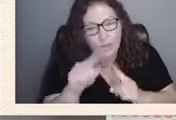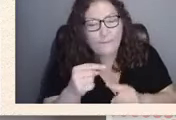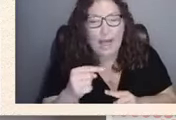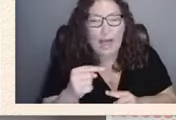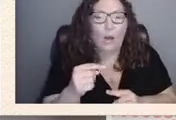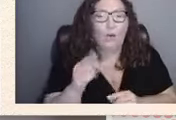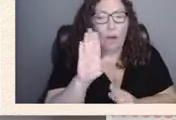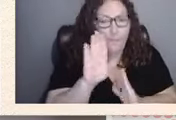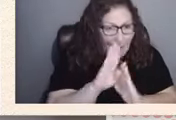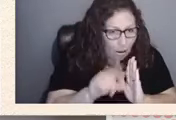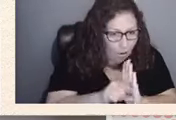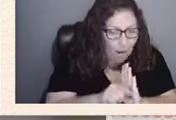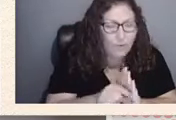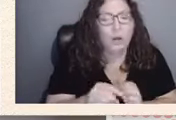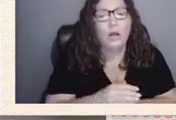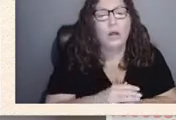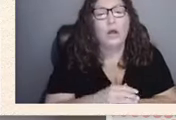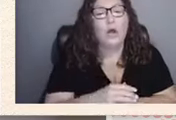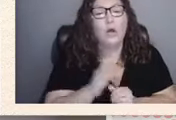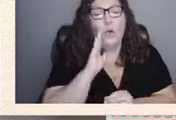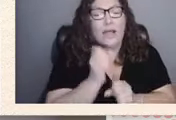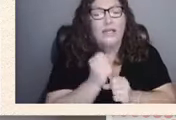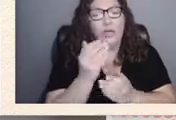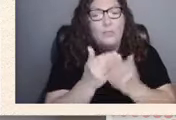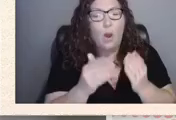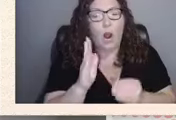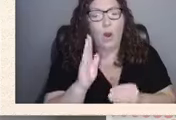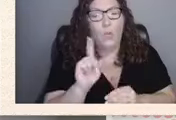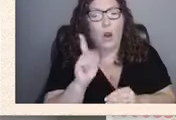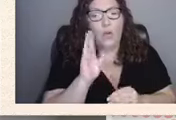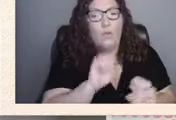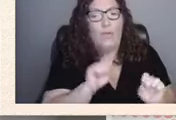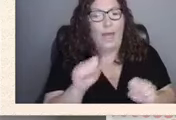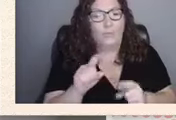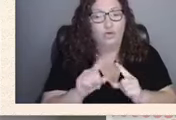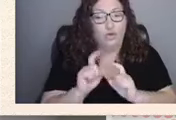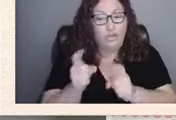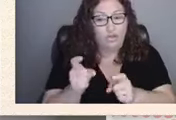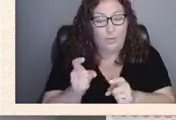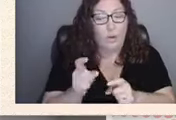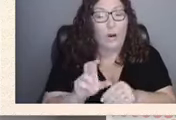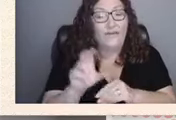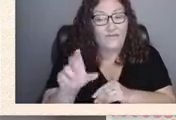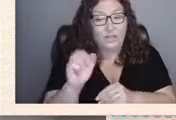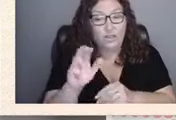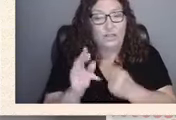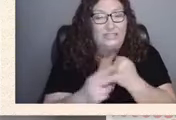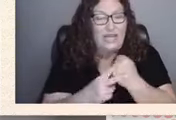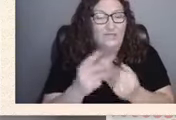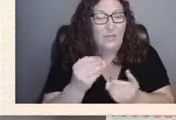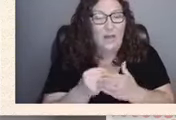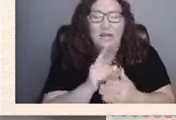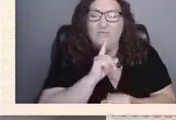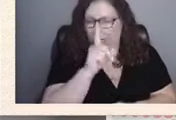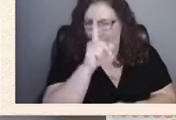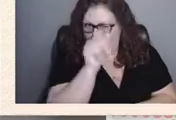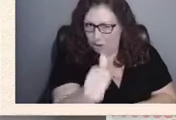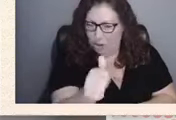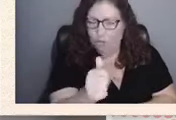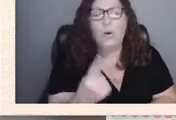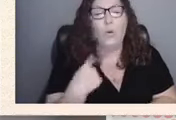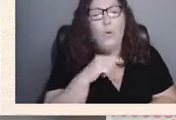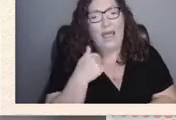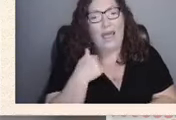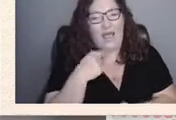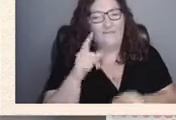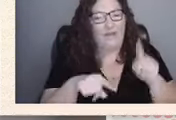background. Well, you're going to get to a part where you're going to be able to contribute and actually invest or save the money, really up to you. And so we have various